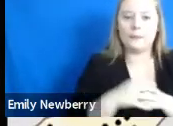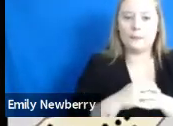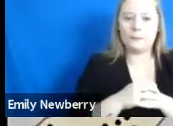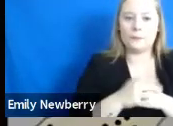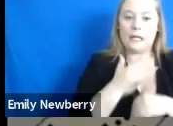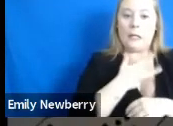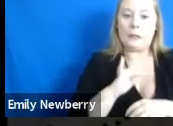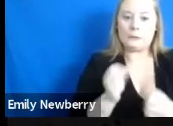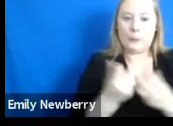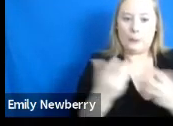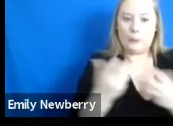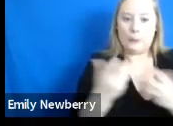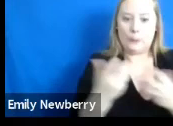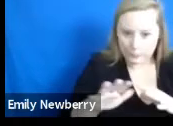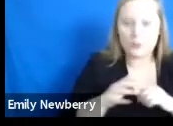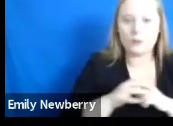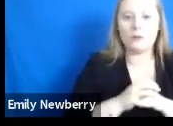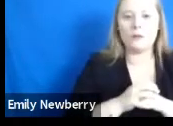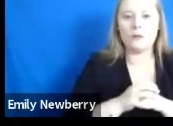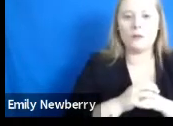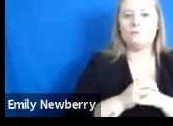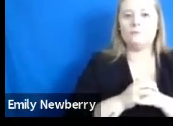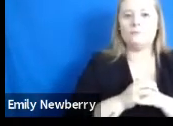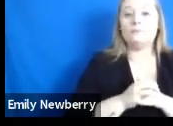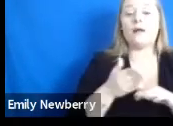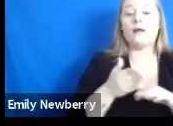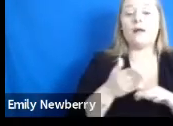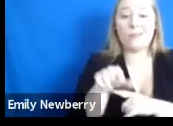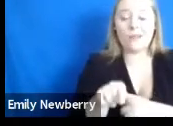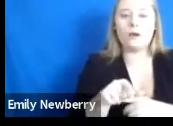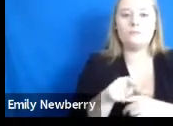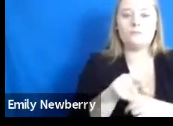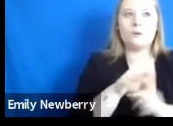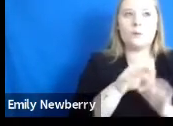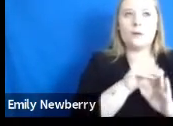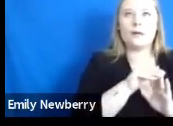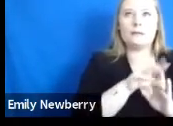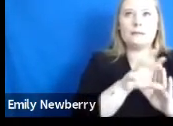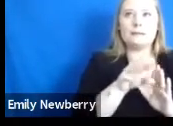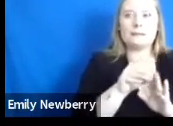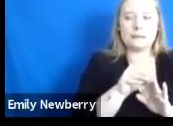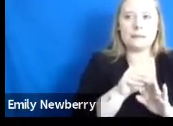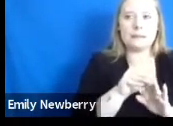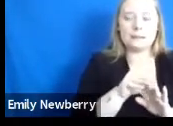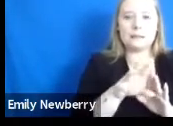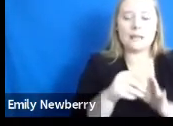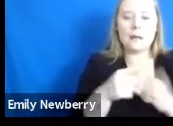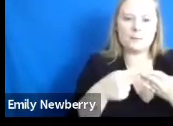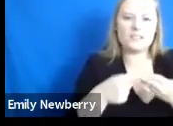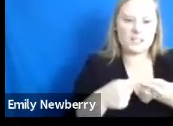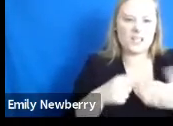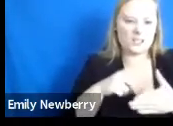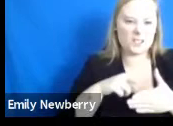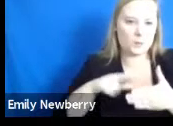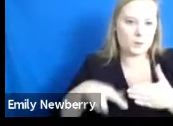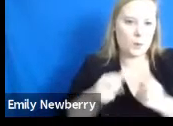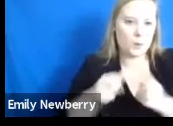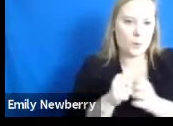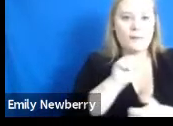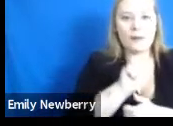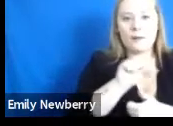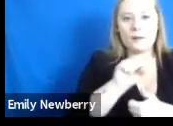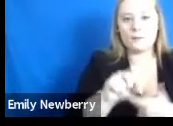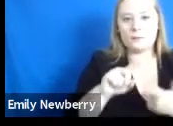And followed by that, we scanned, so I'll be discussing the results for arsenic, chromium, copper, and